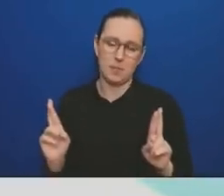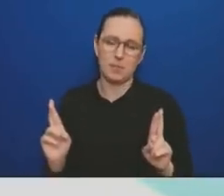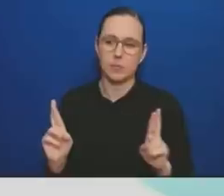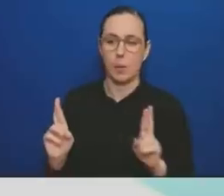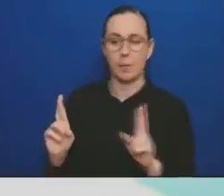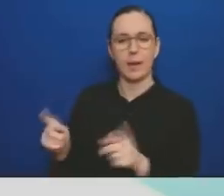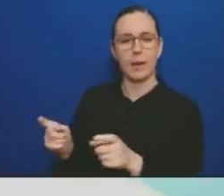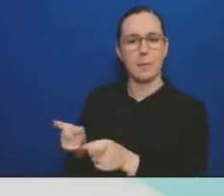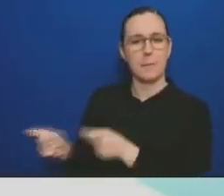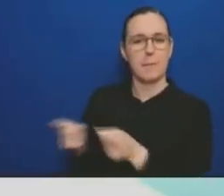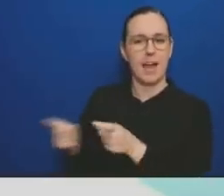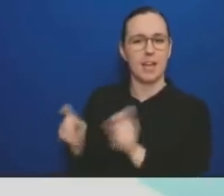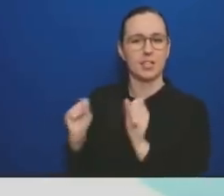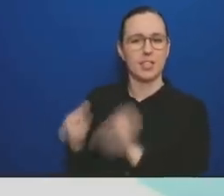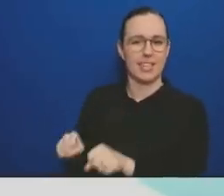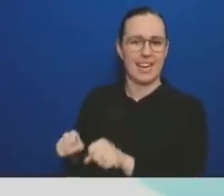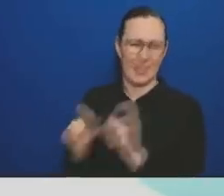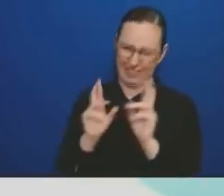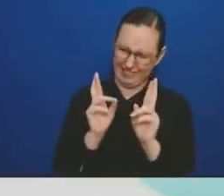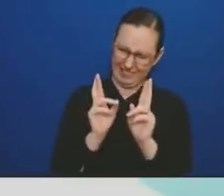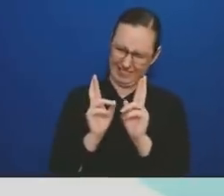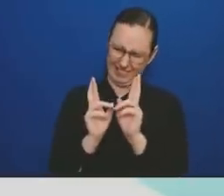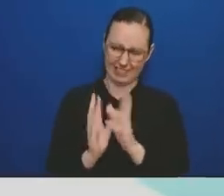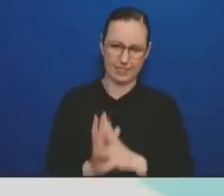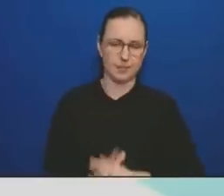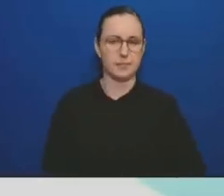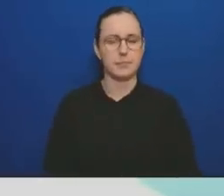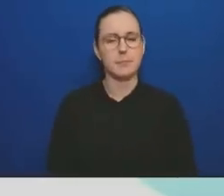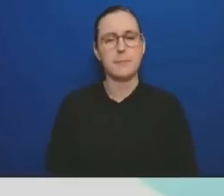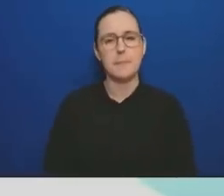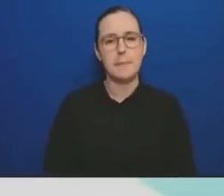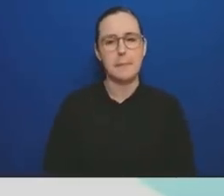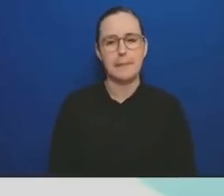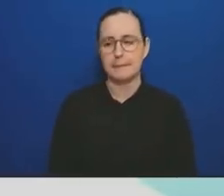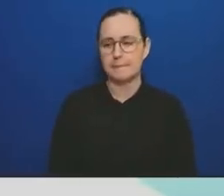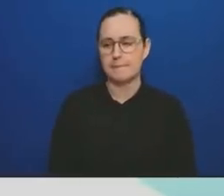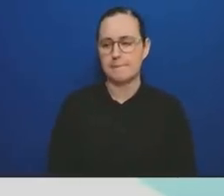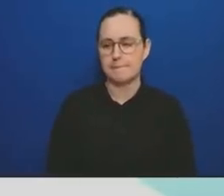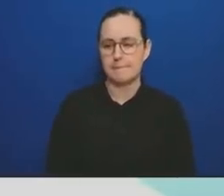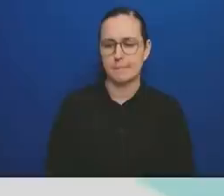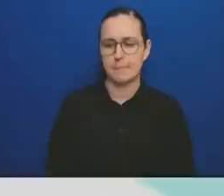vaccine that we've had, and that we can manage our healthcare system.